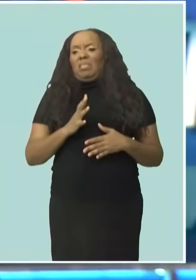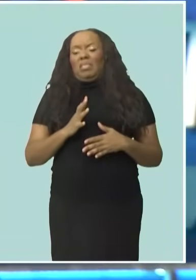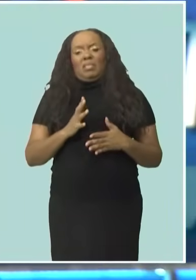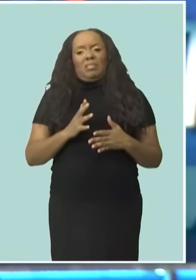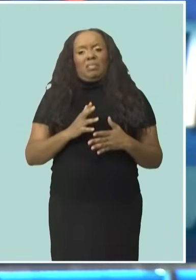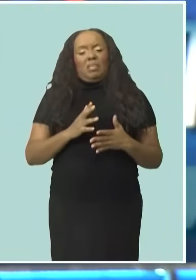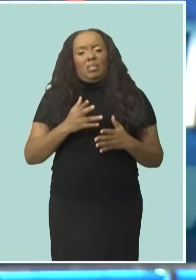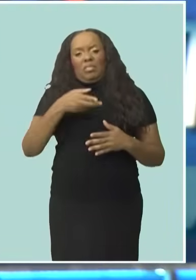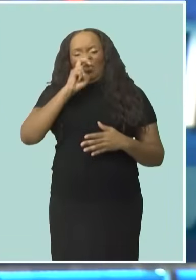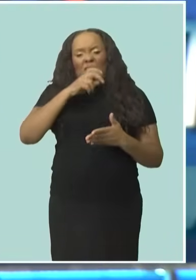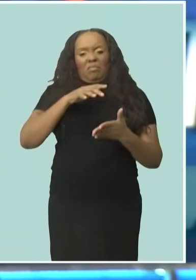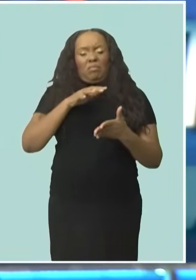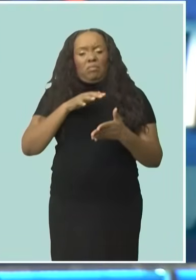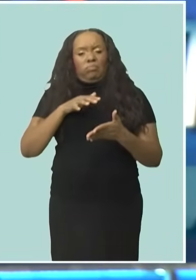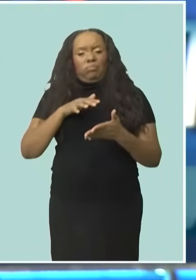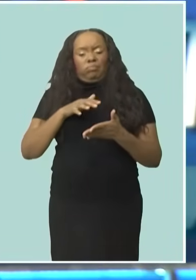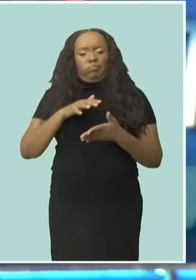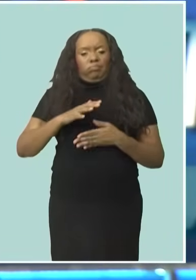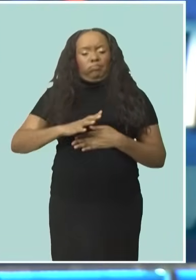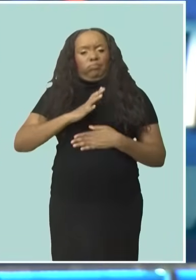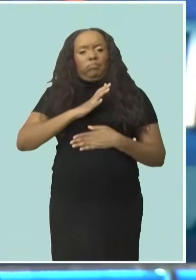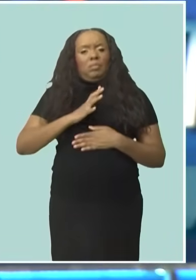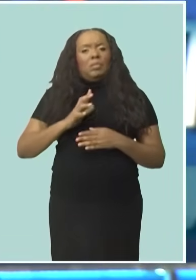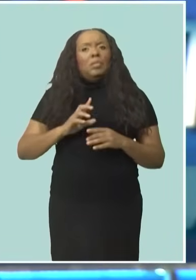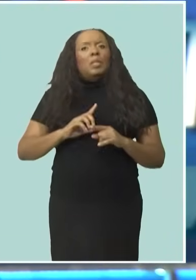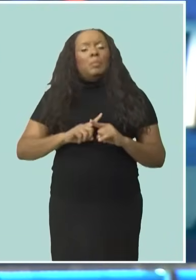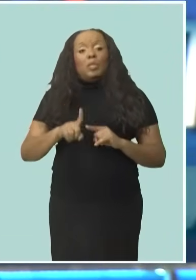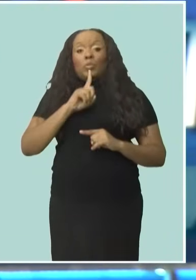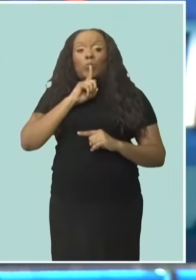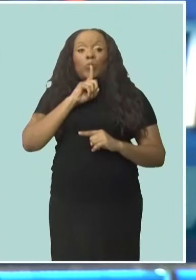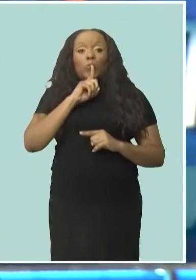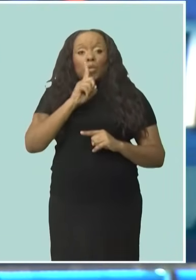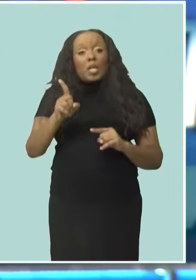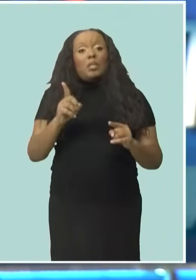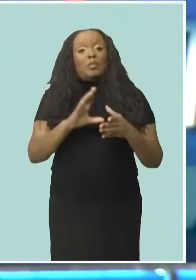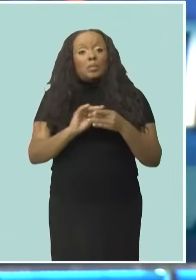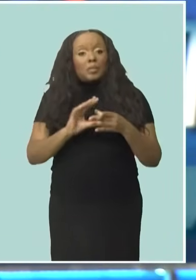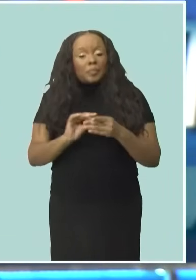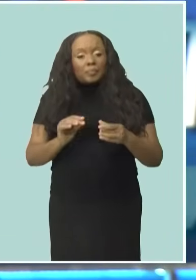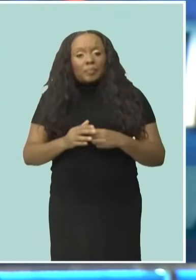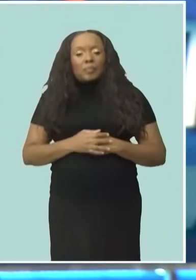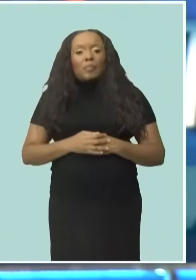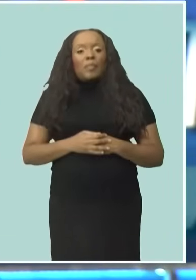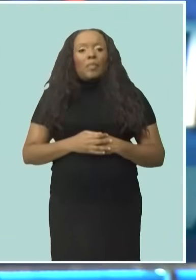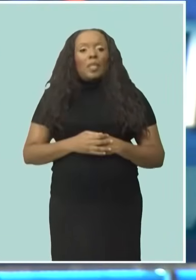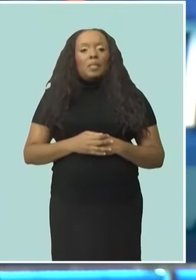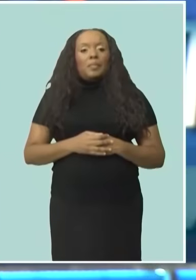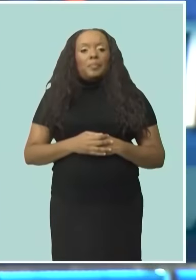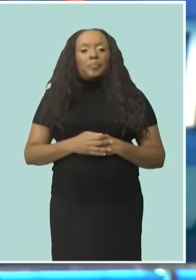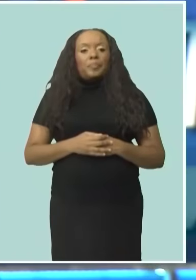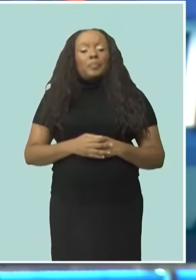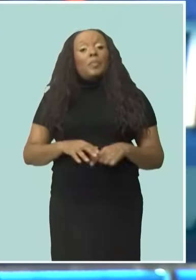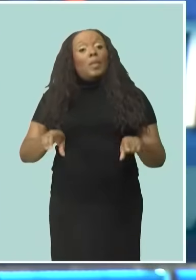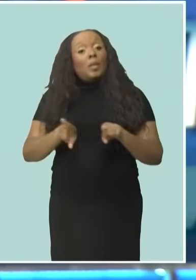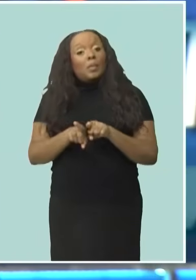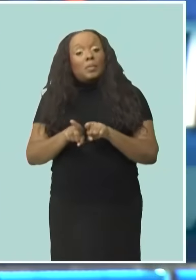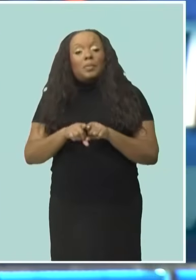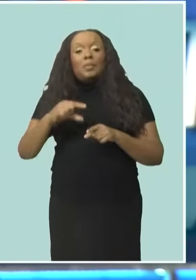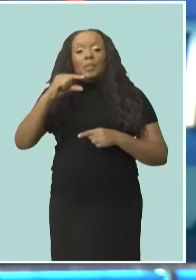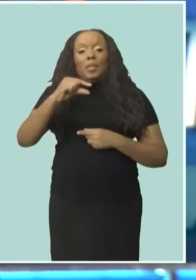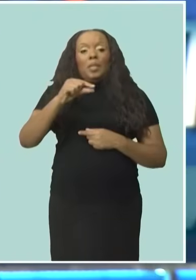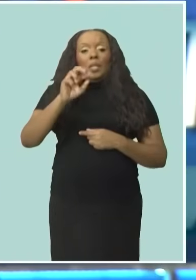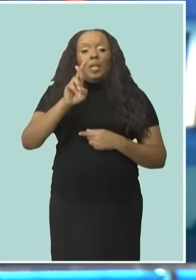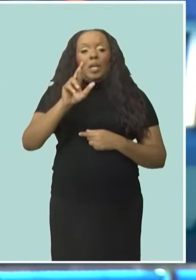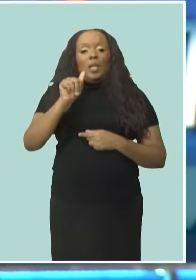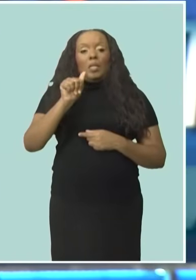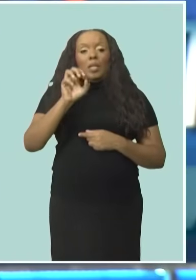And PM Mottley says, in addition to the work of the Barbados Wetlands Trust at the Graham Hall Nature Sanctuary, efforts are ongoing to preserve the